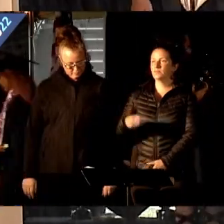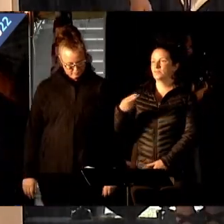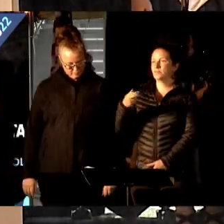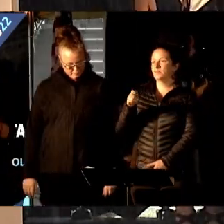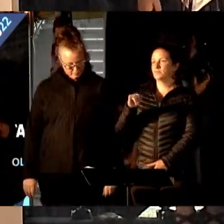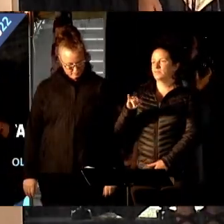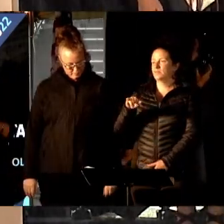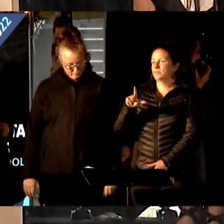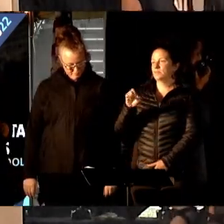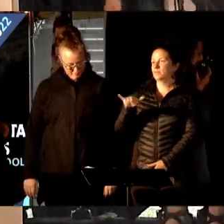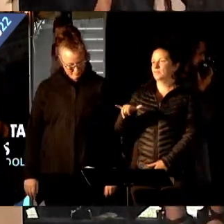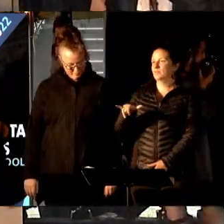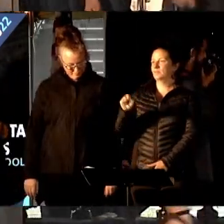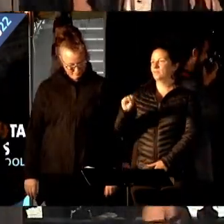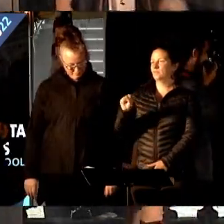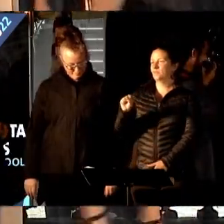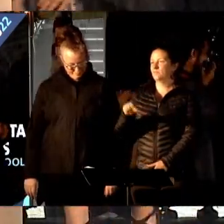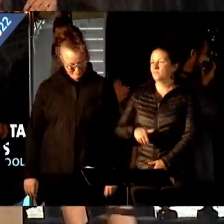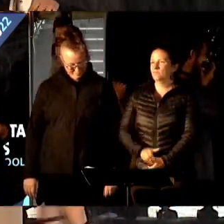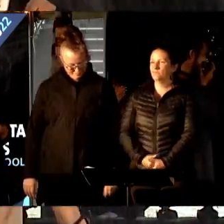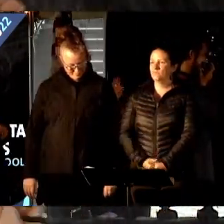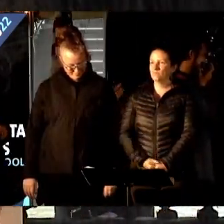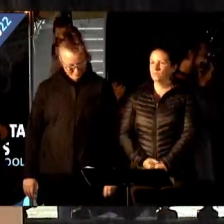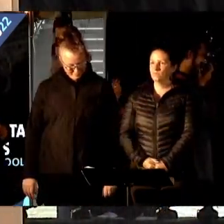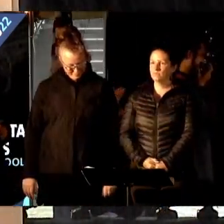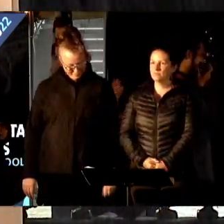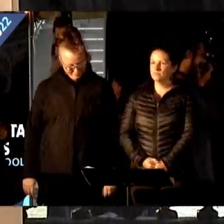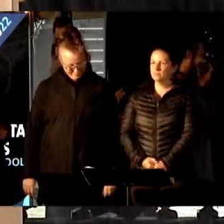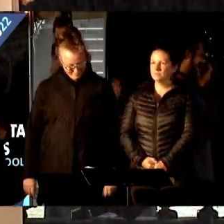Haley Risenstall.